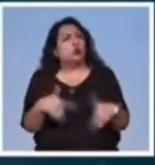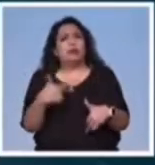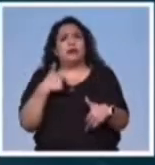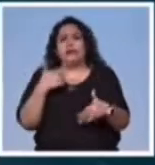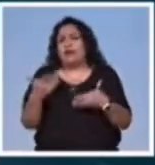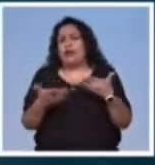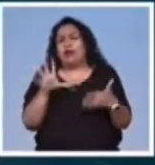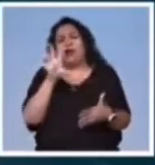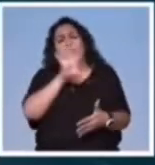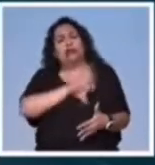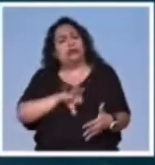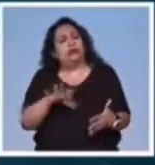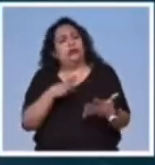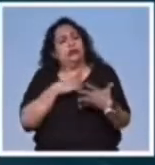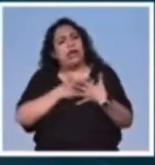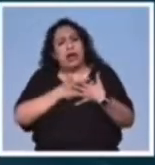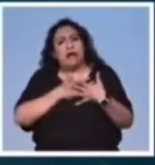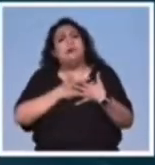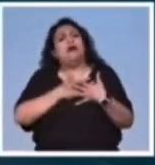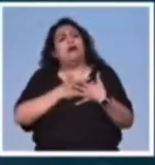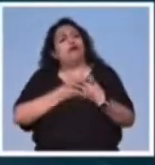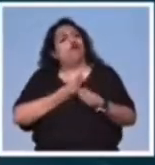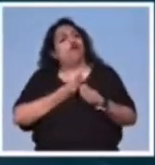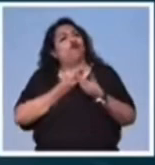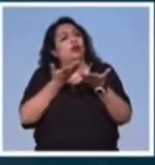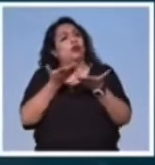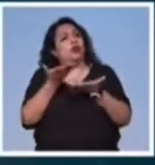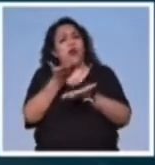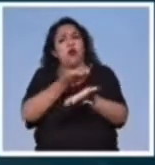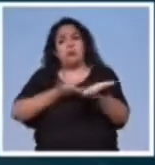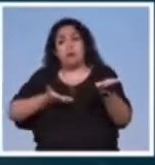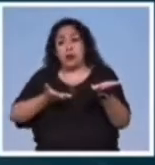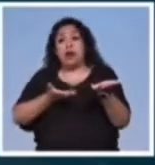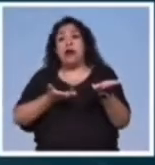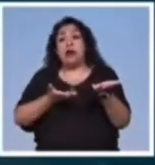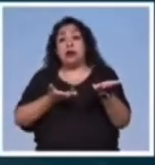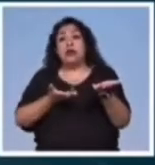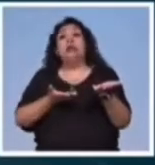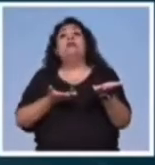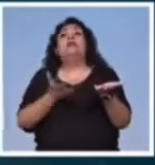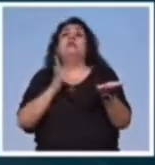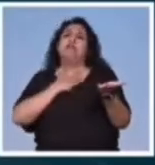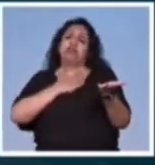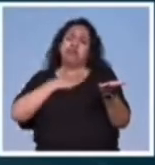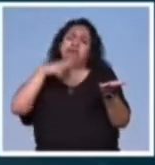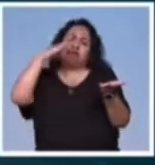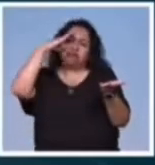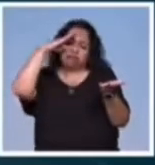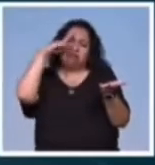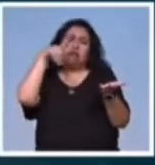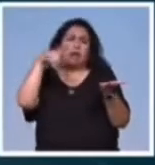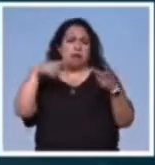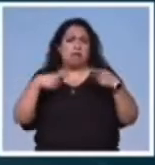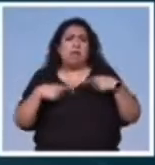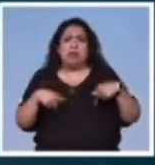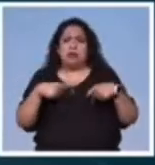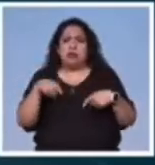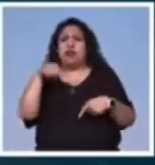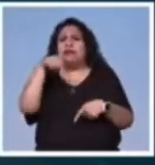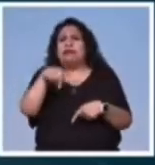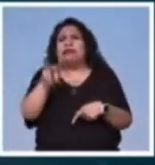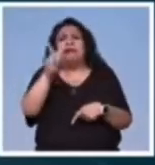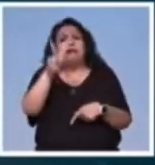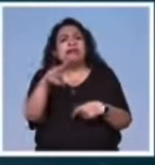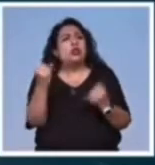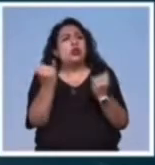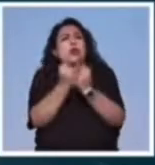in love with my music and dance that I share, but I think the people here are just